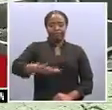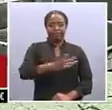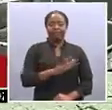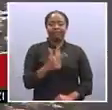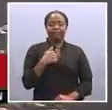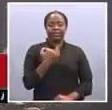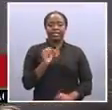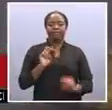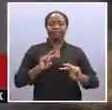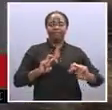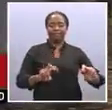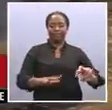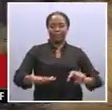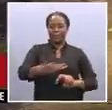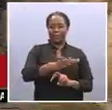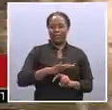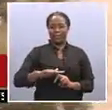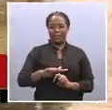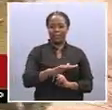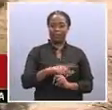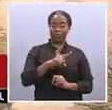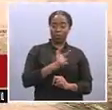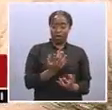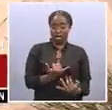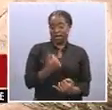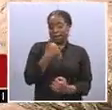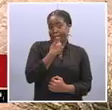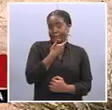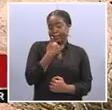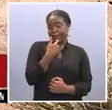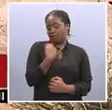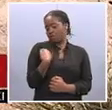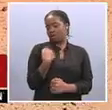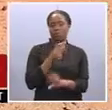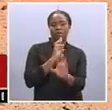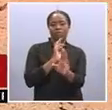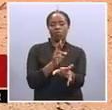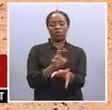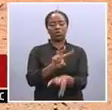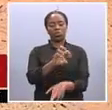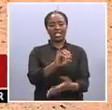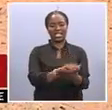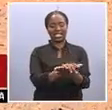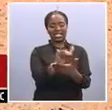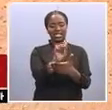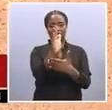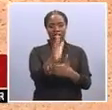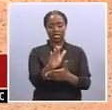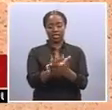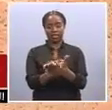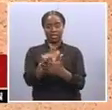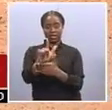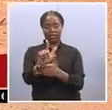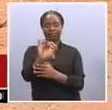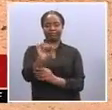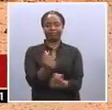administration. Looking at the Auditor General's most recent municipal audit report for 2016-2017, this